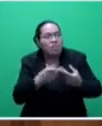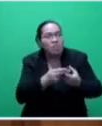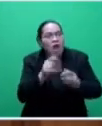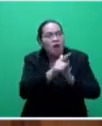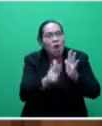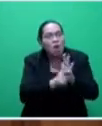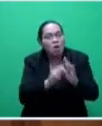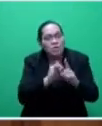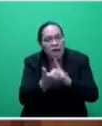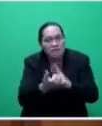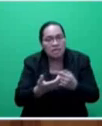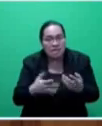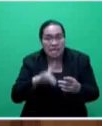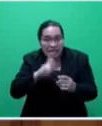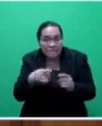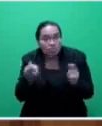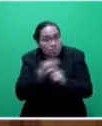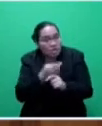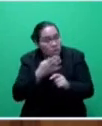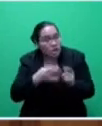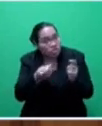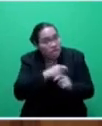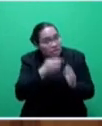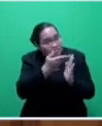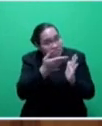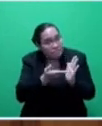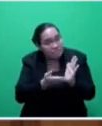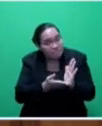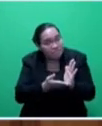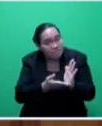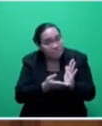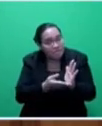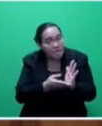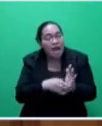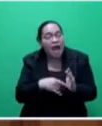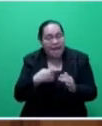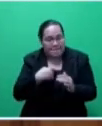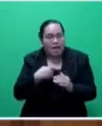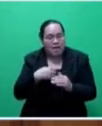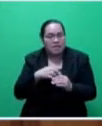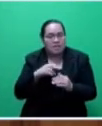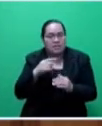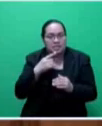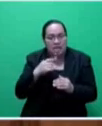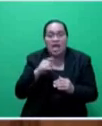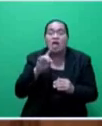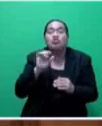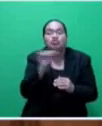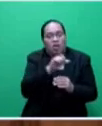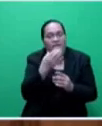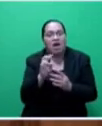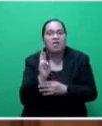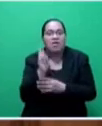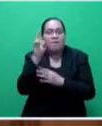And in fact, if there is any change that needs to come into this legislation, Mr. Speaker, I would say that a representative of the Fiji